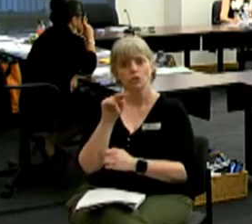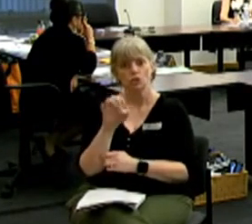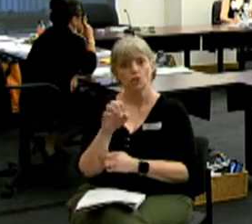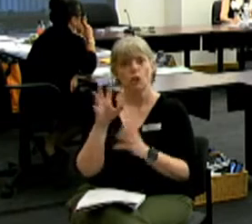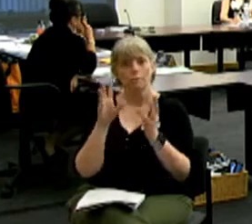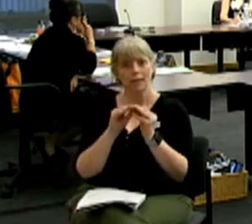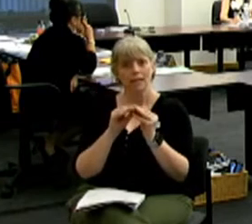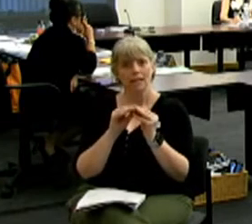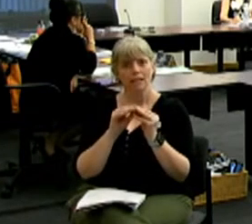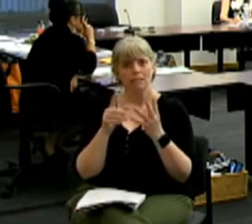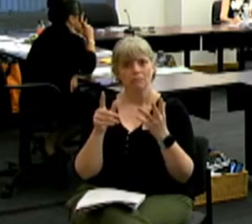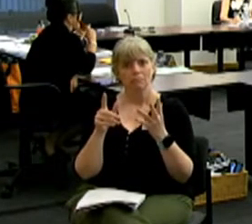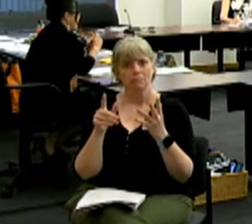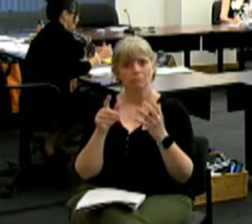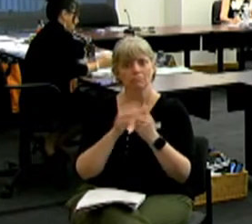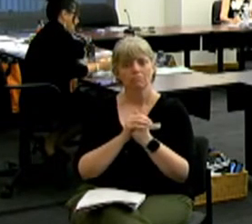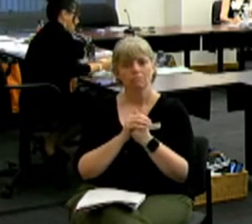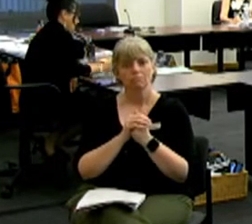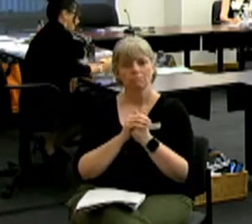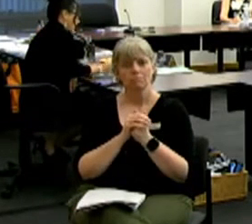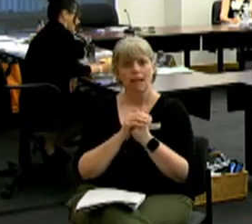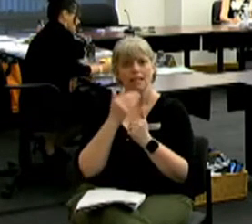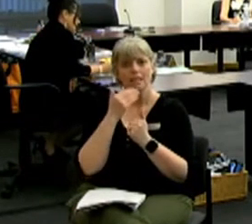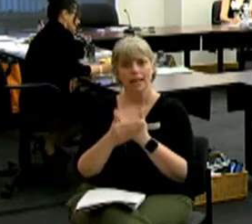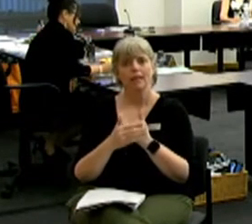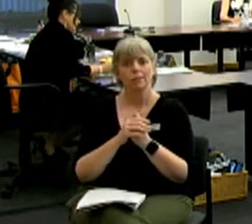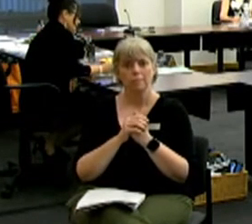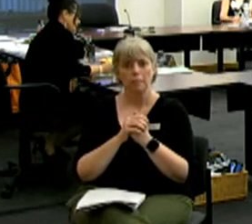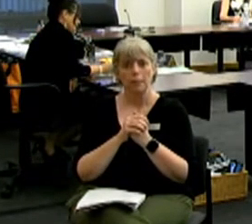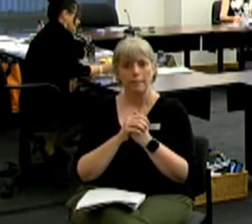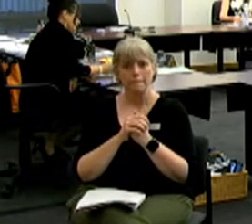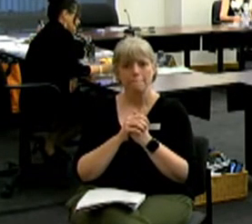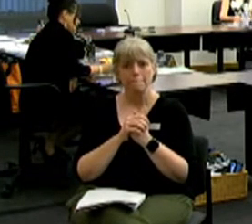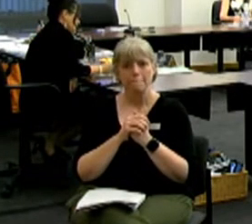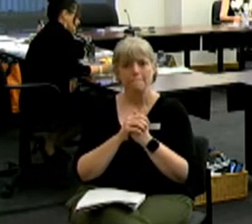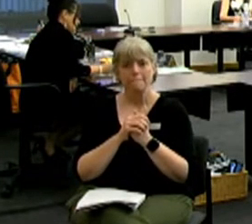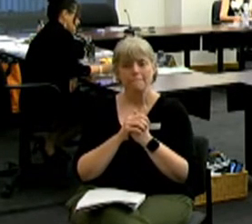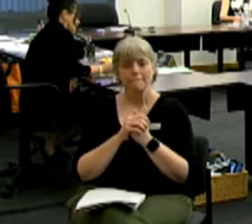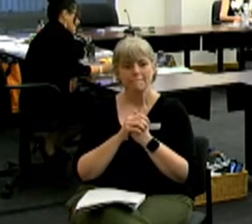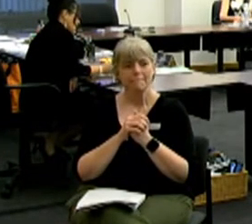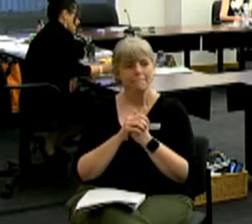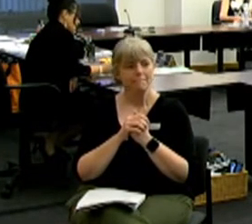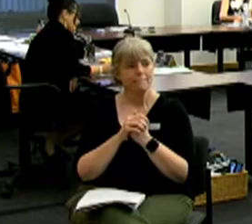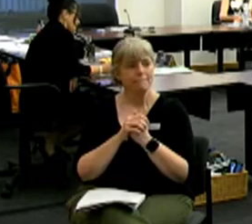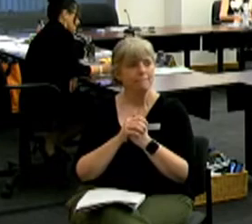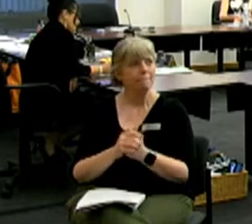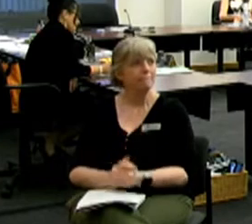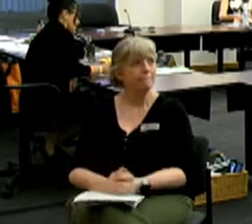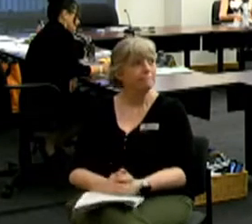And it will be presented in your package for June. Thank you. Thank you.